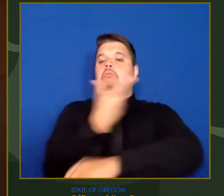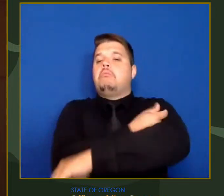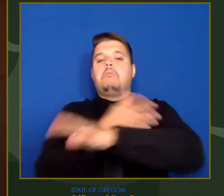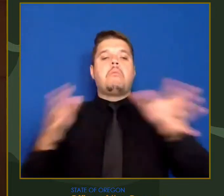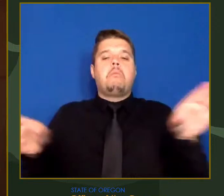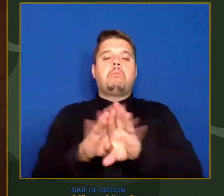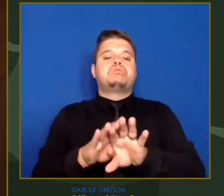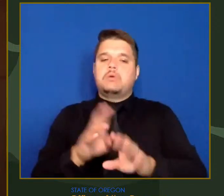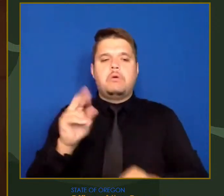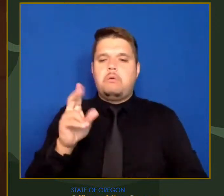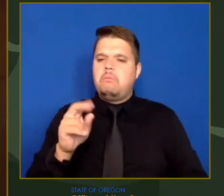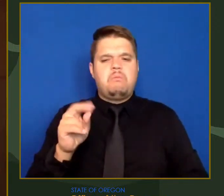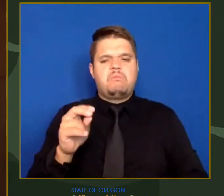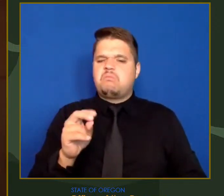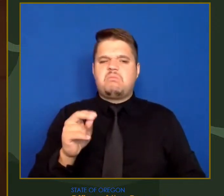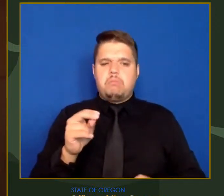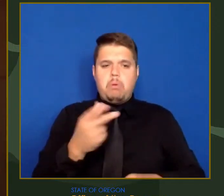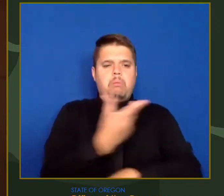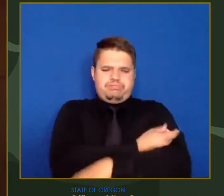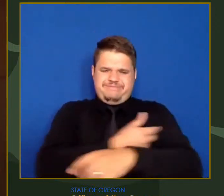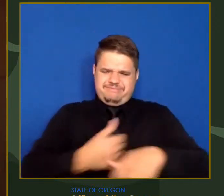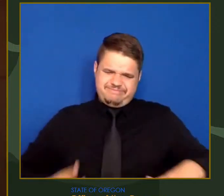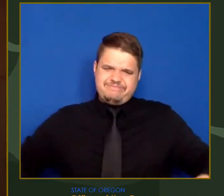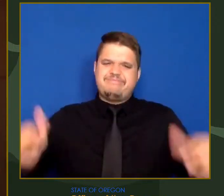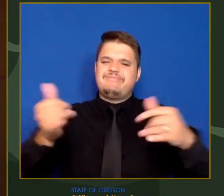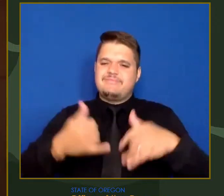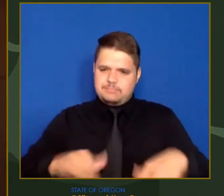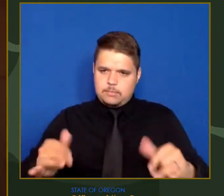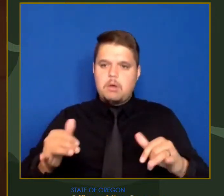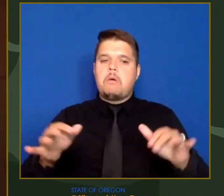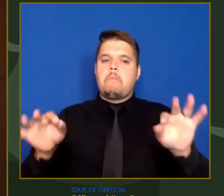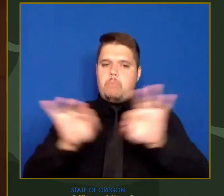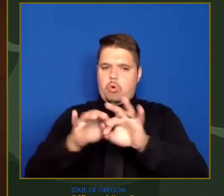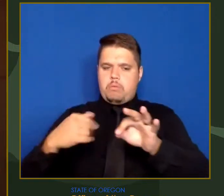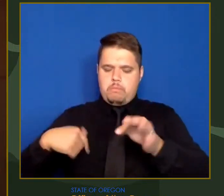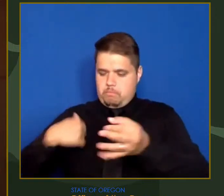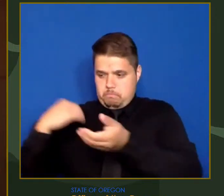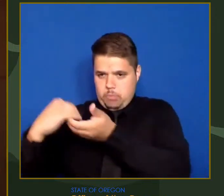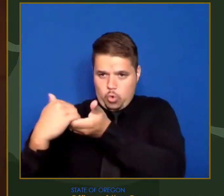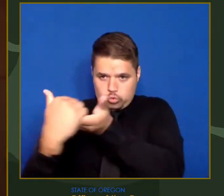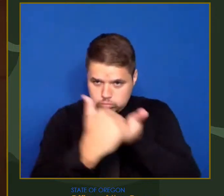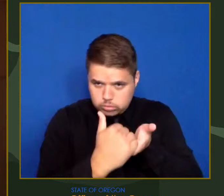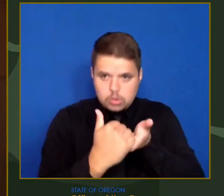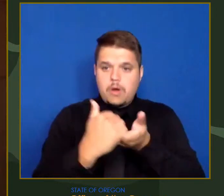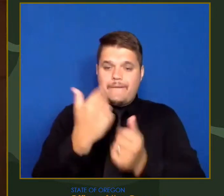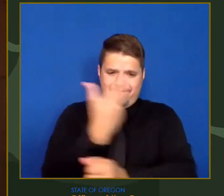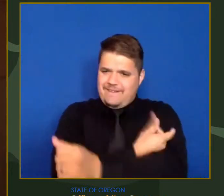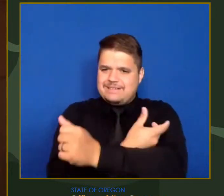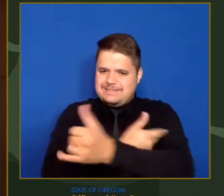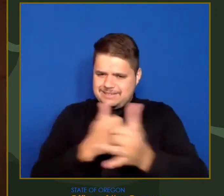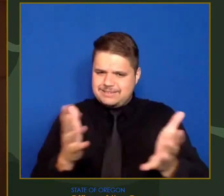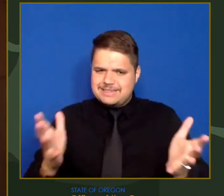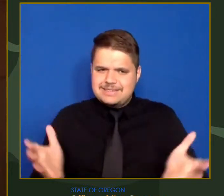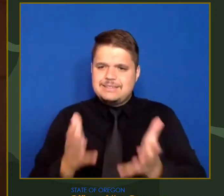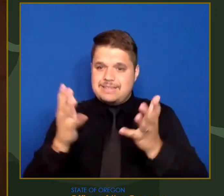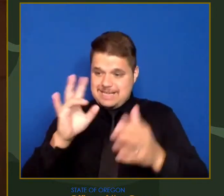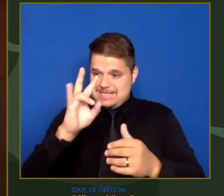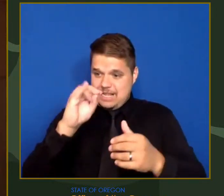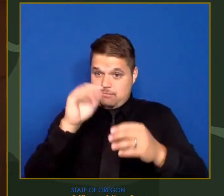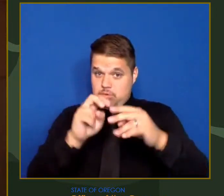partners and local community partners to continue our vaccination efforts and to keep up our efforts to keep